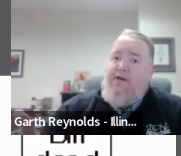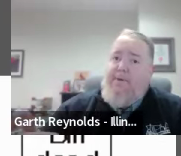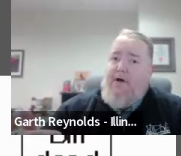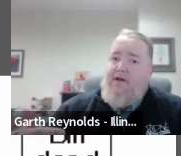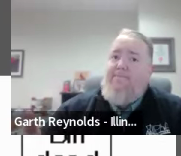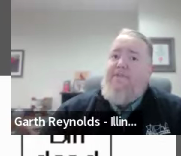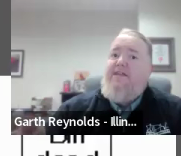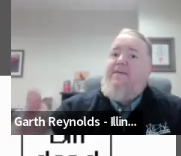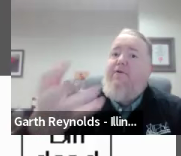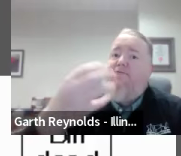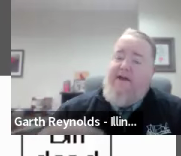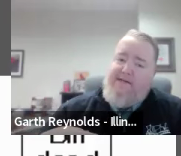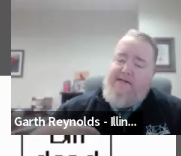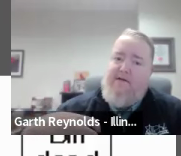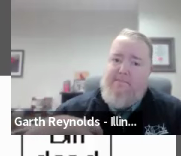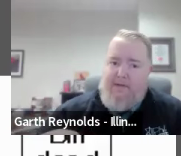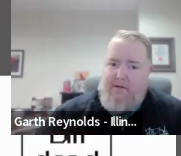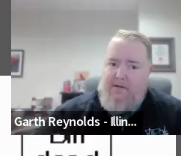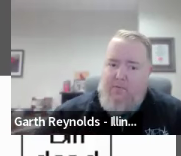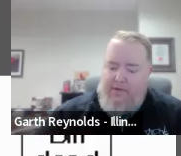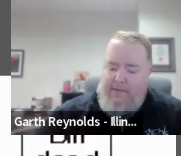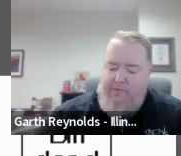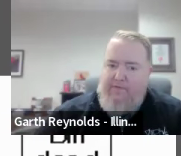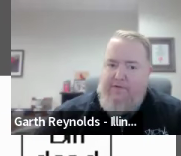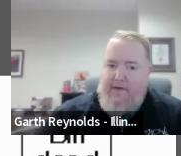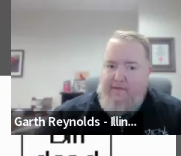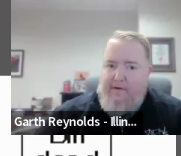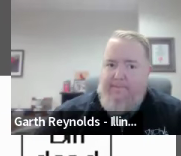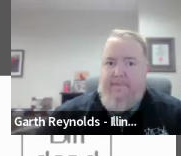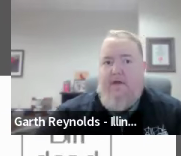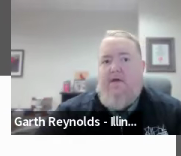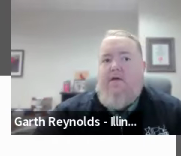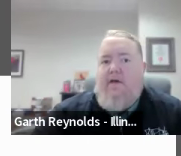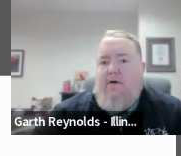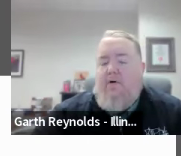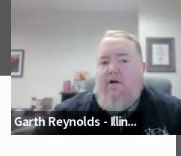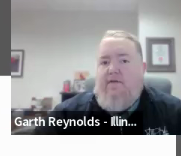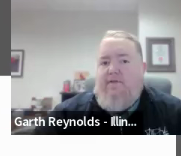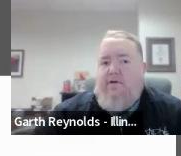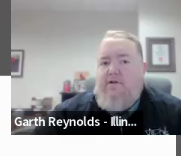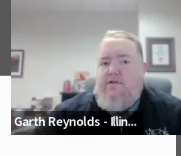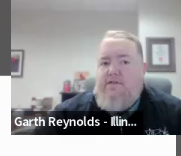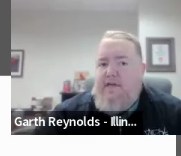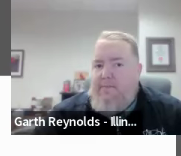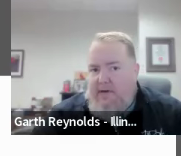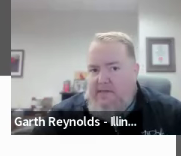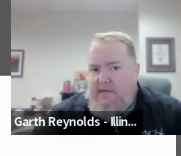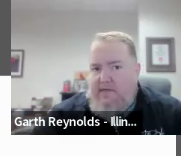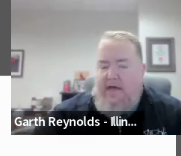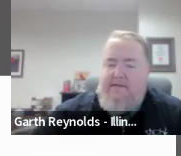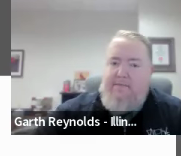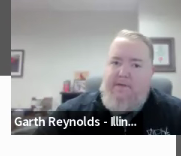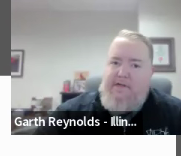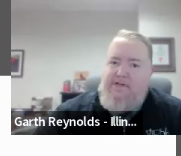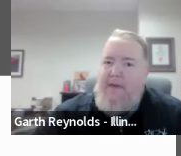it is agreed upon, then the perfected bill will then move to the governor. Now, our governor, just like the